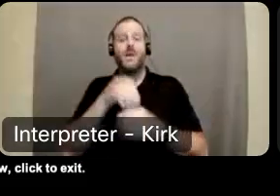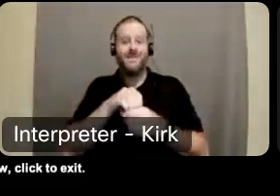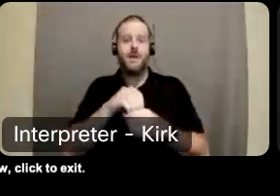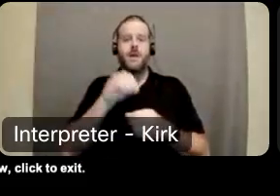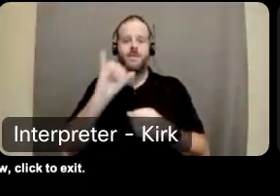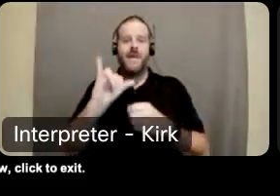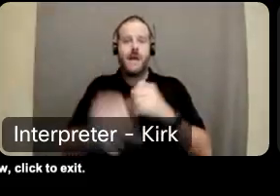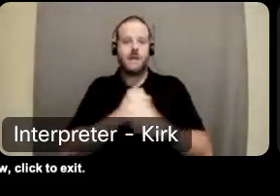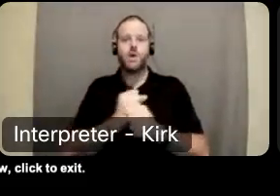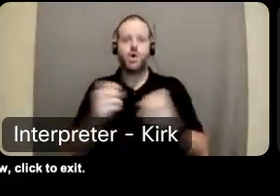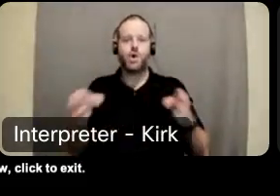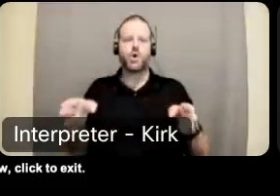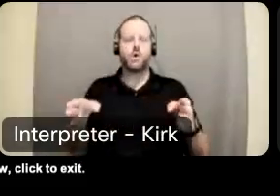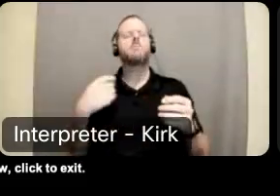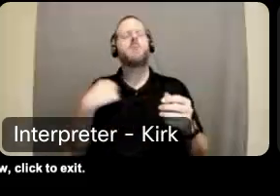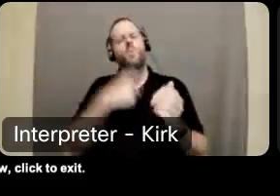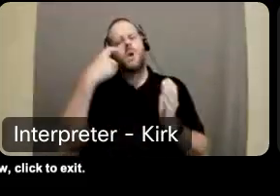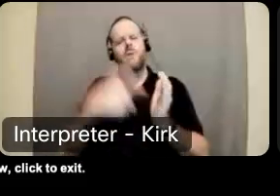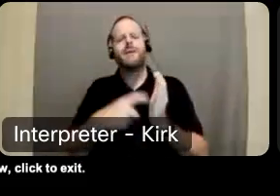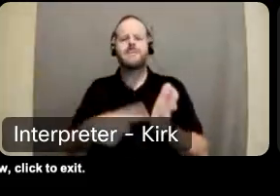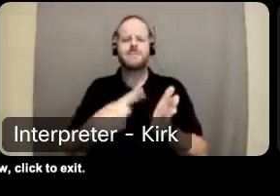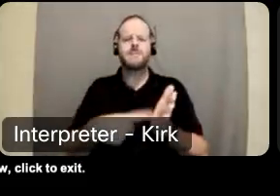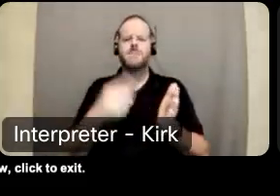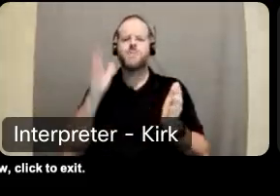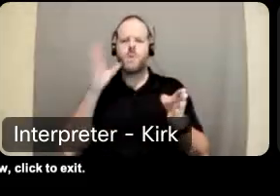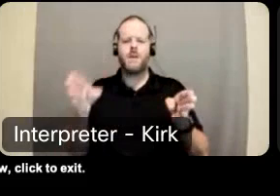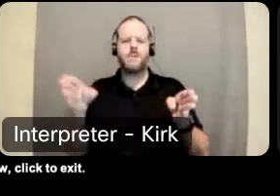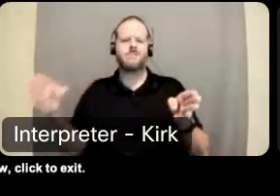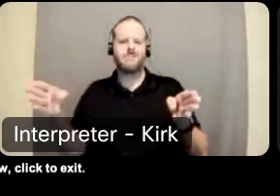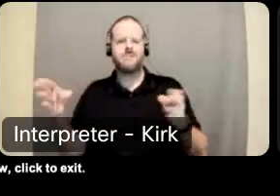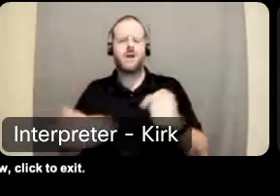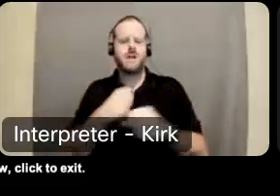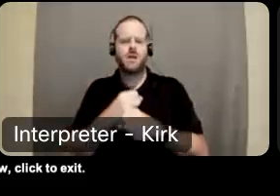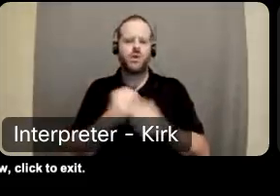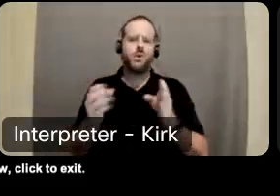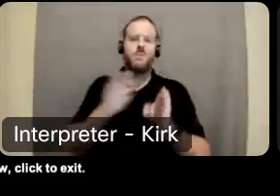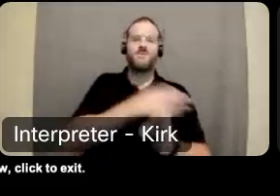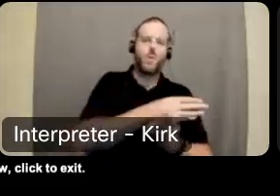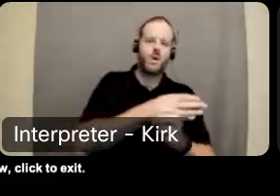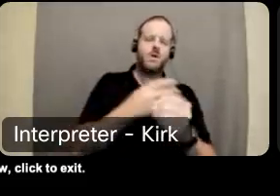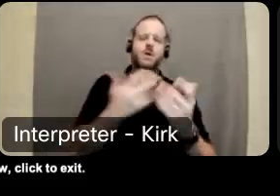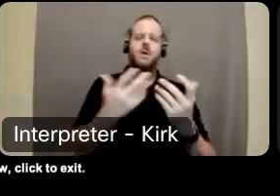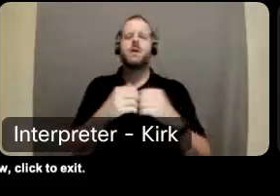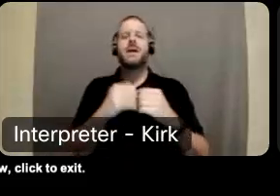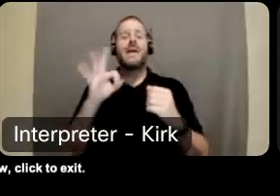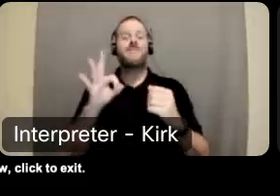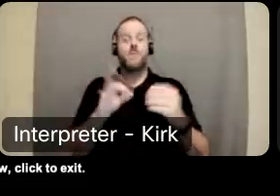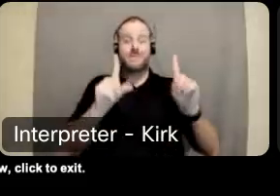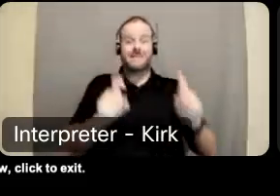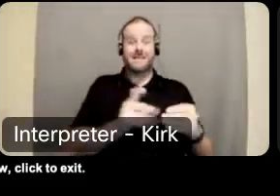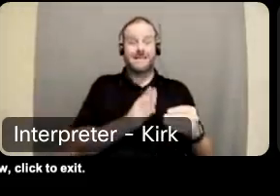a year's time. We recognize that sometimes it'll be outside of a year. So even if it was something, let's say, that was assessed at the end of last